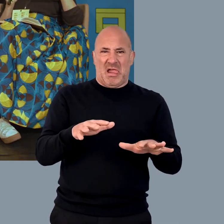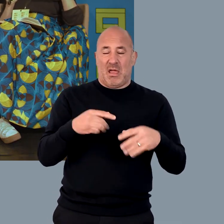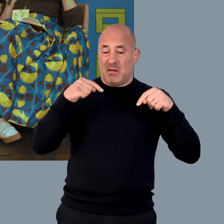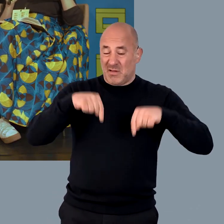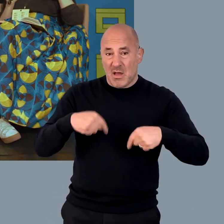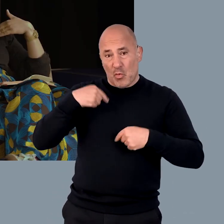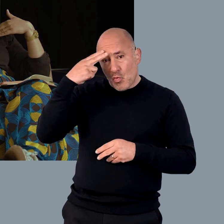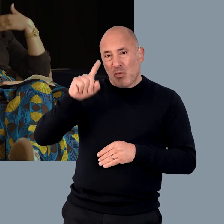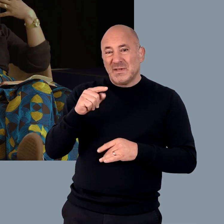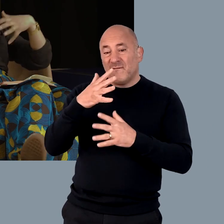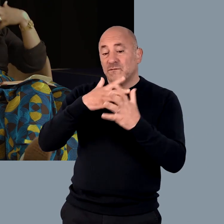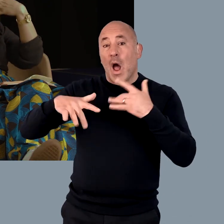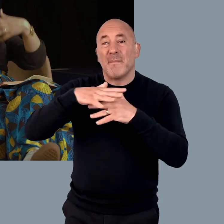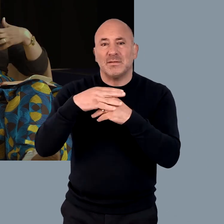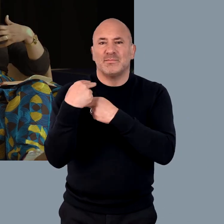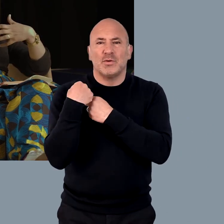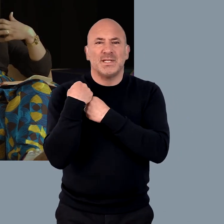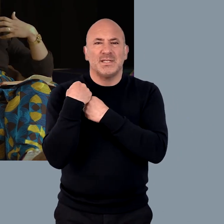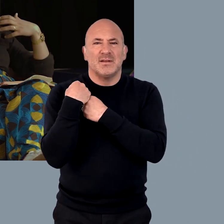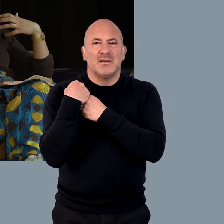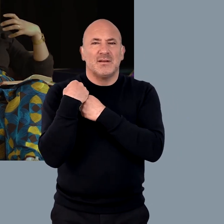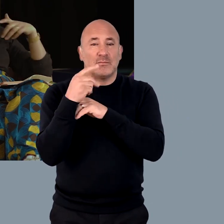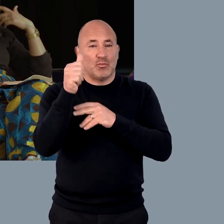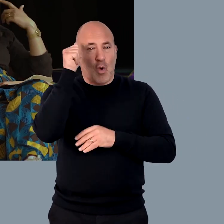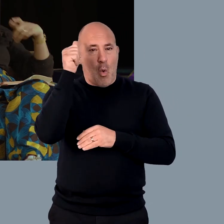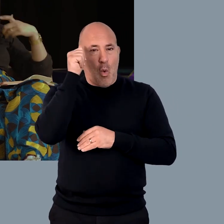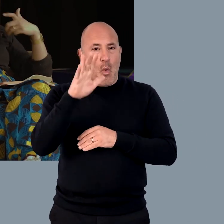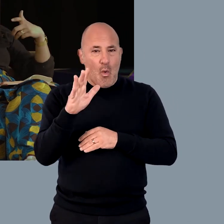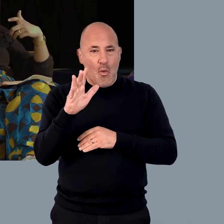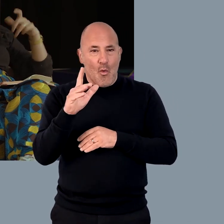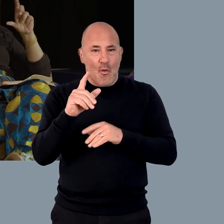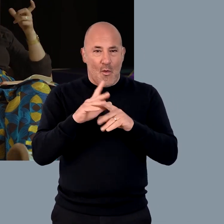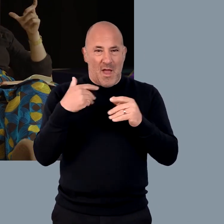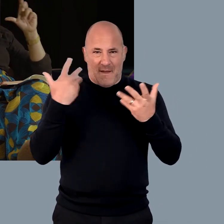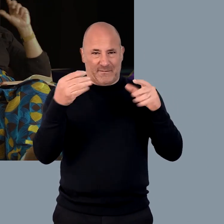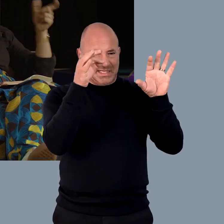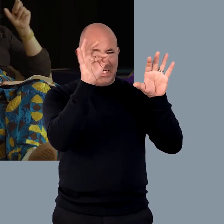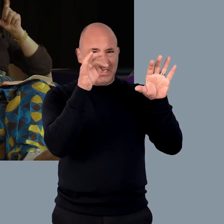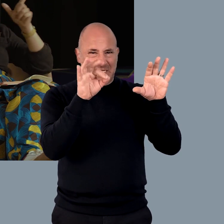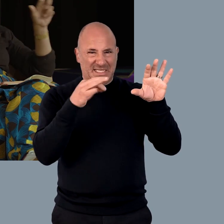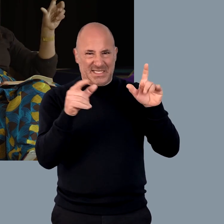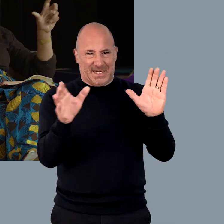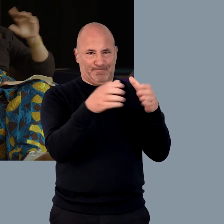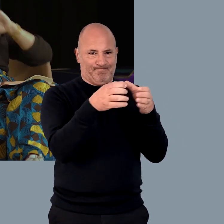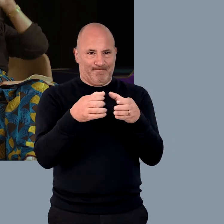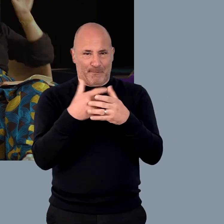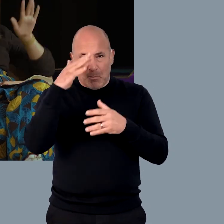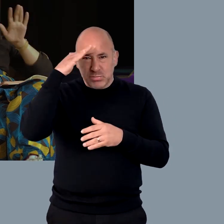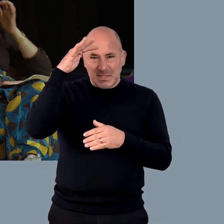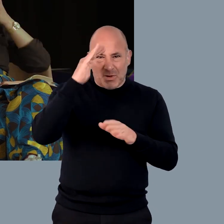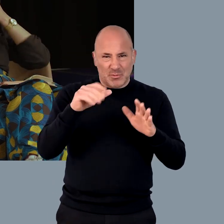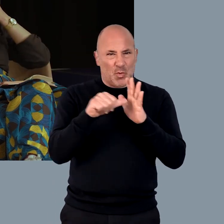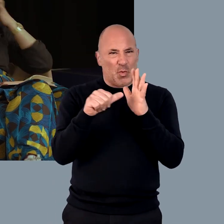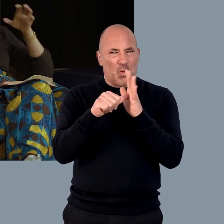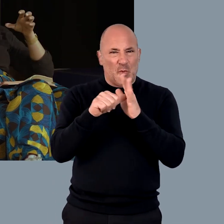that turns people off. Here we've called it environmental responsibility, but also acknowledging that actually putting things in boxes, like with the